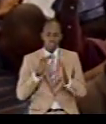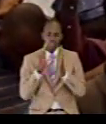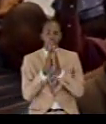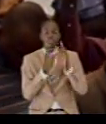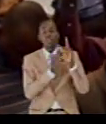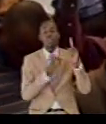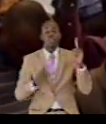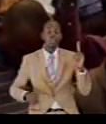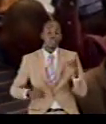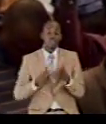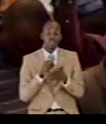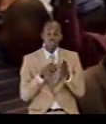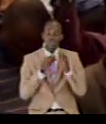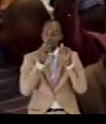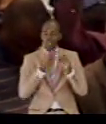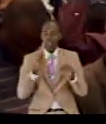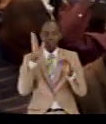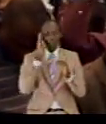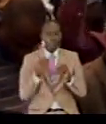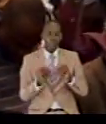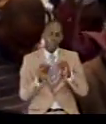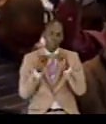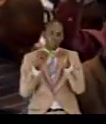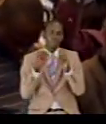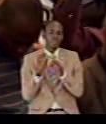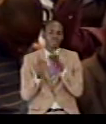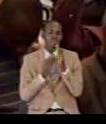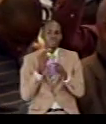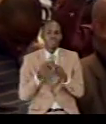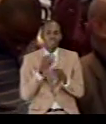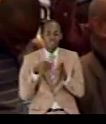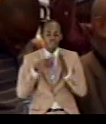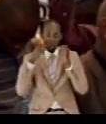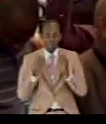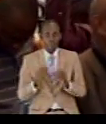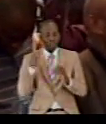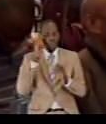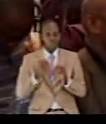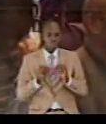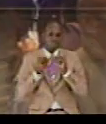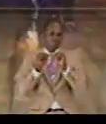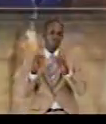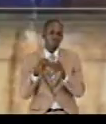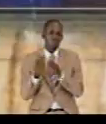this blessing will continue. This power will continue.